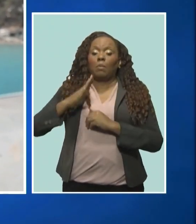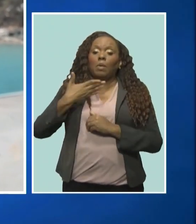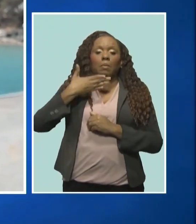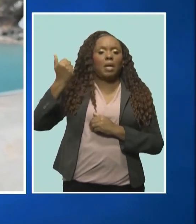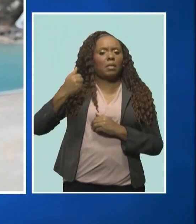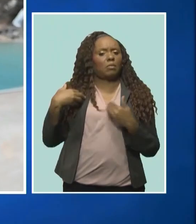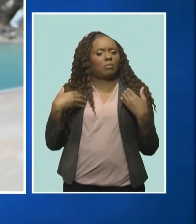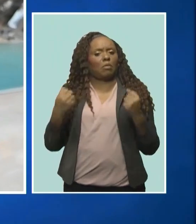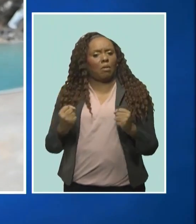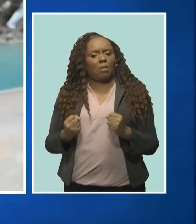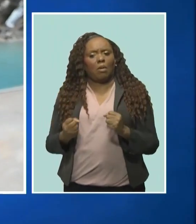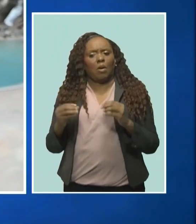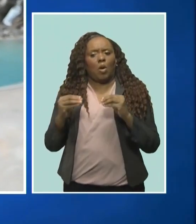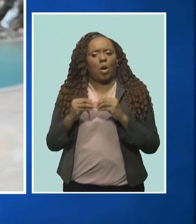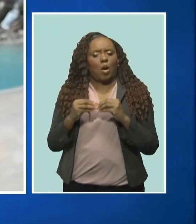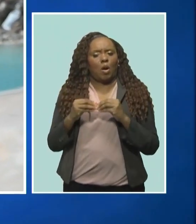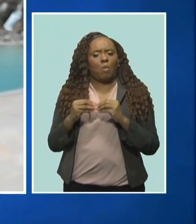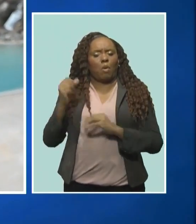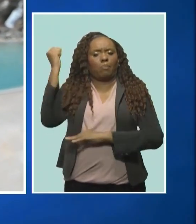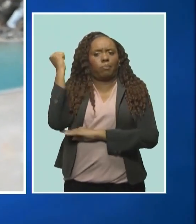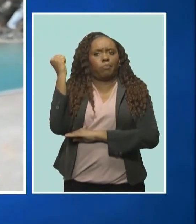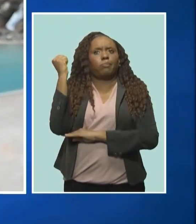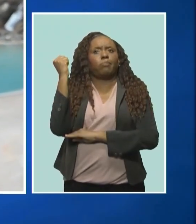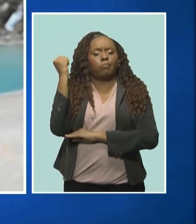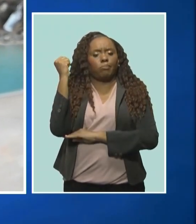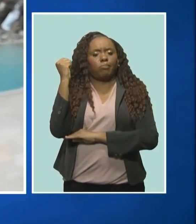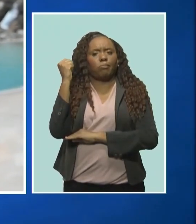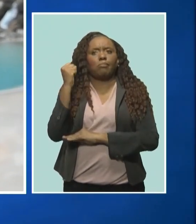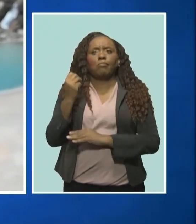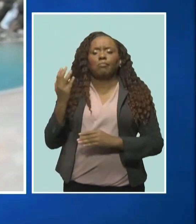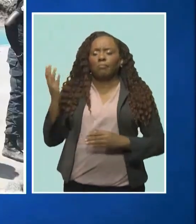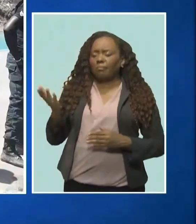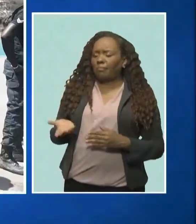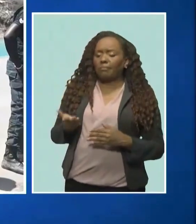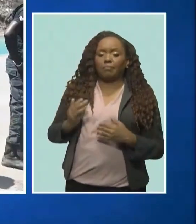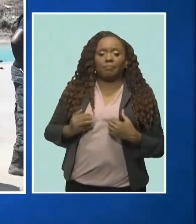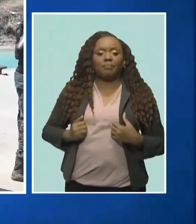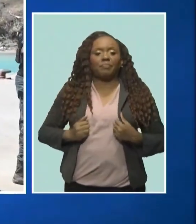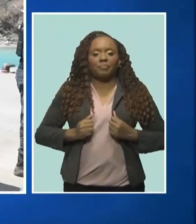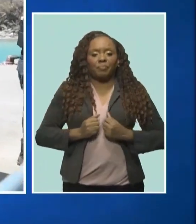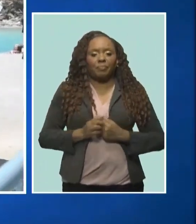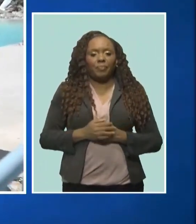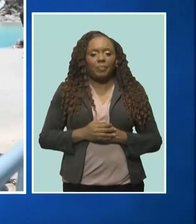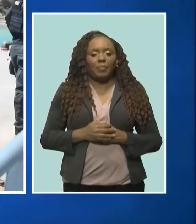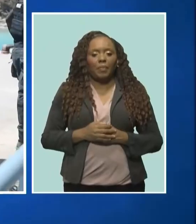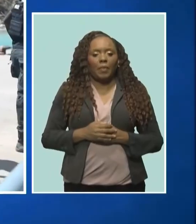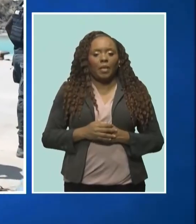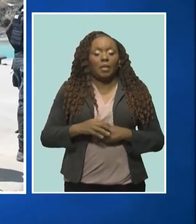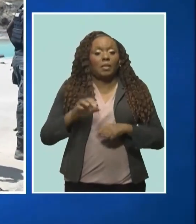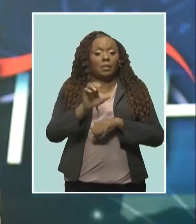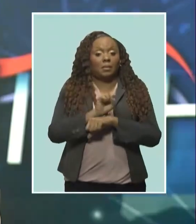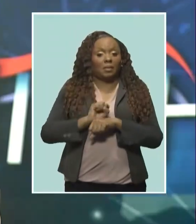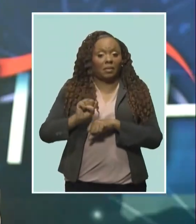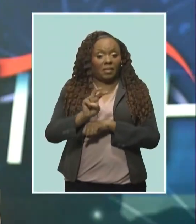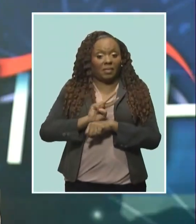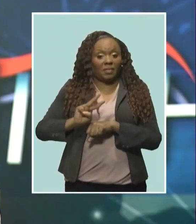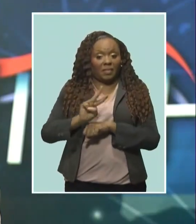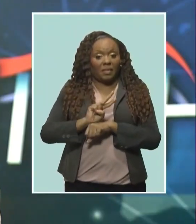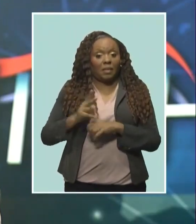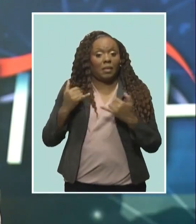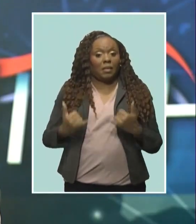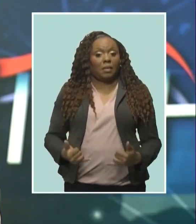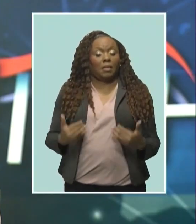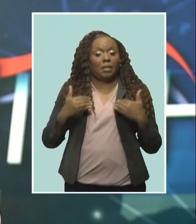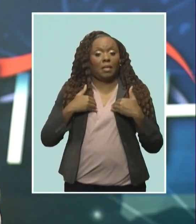resilient. Reporting from Miro, St. Vincent and the Grenadines, Crystal Hoyt, CBC News.